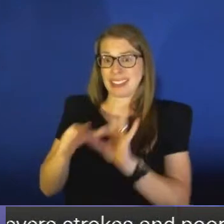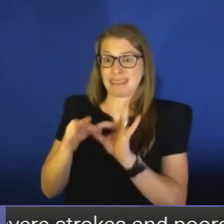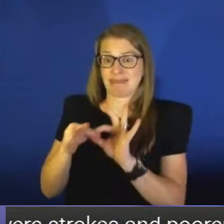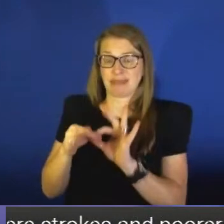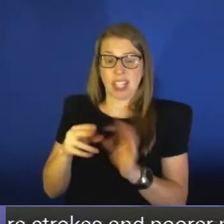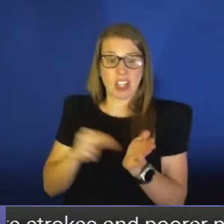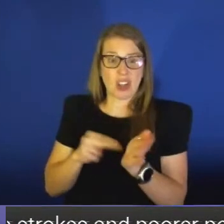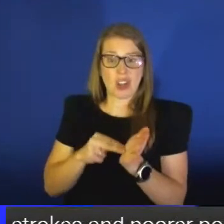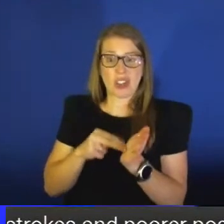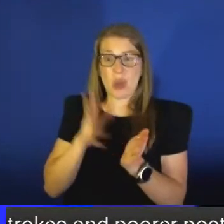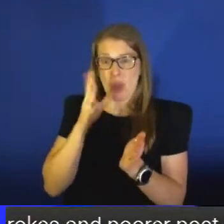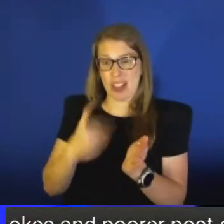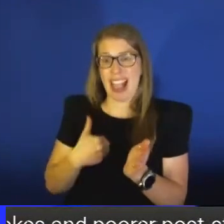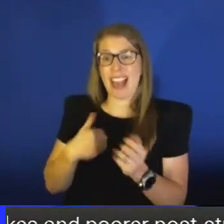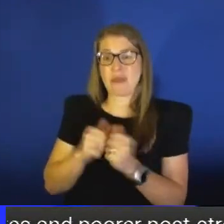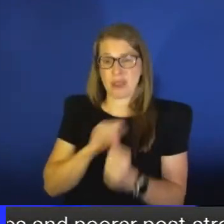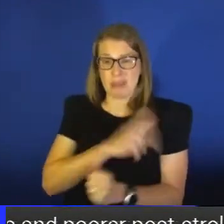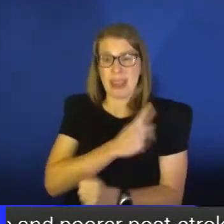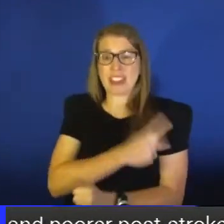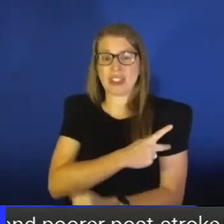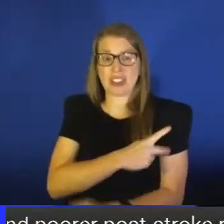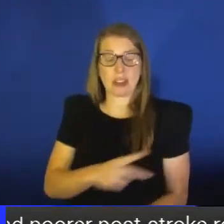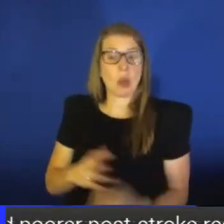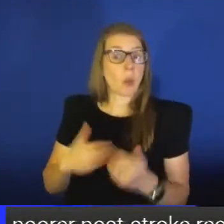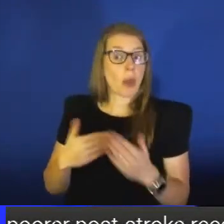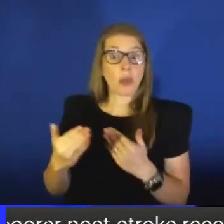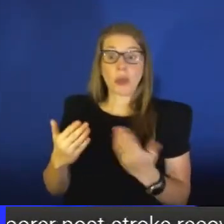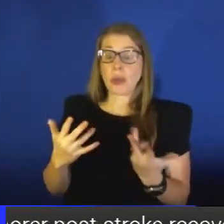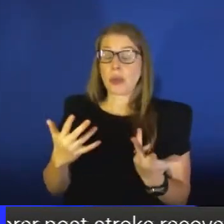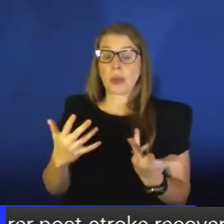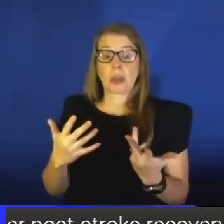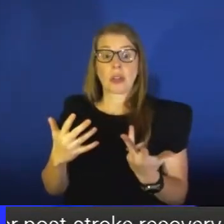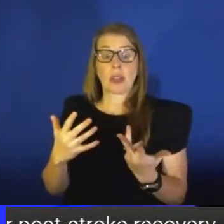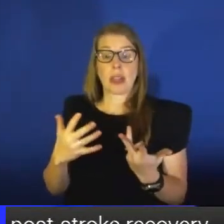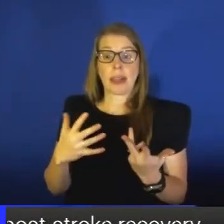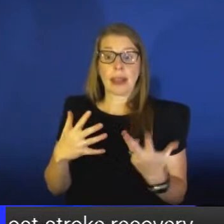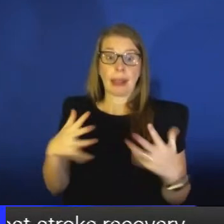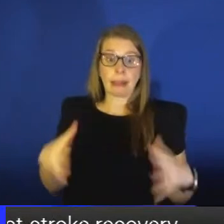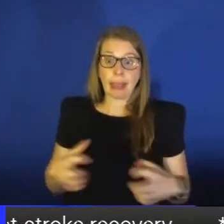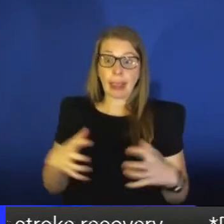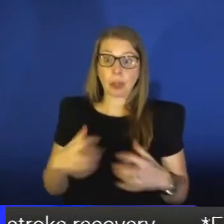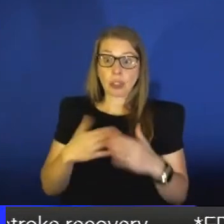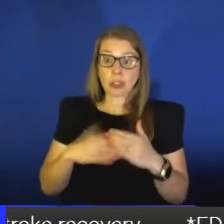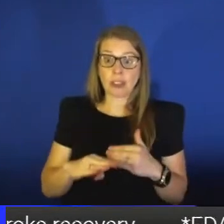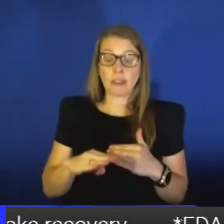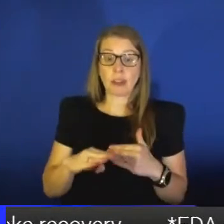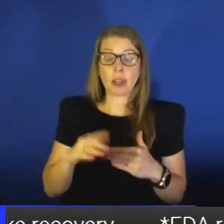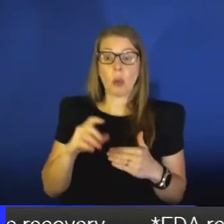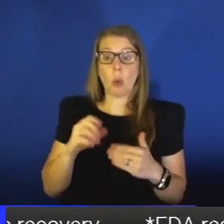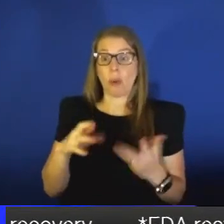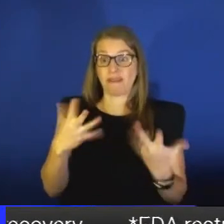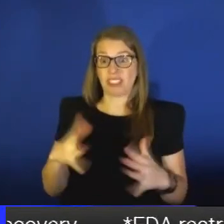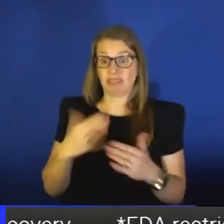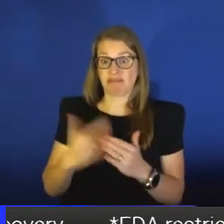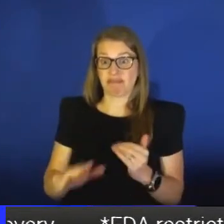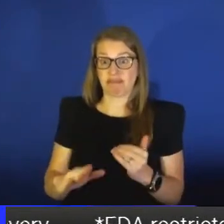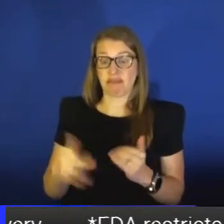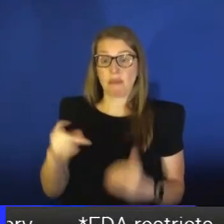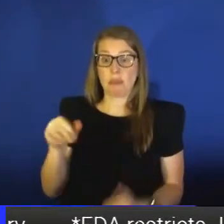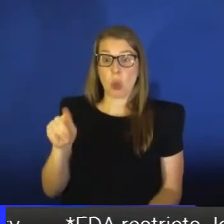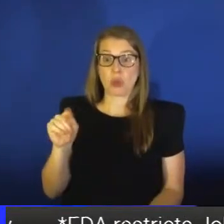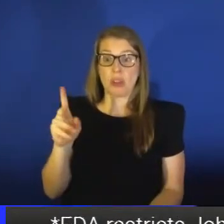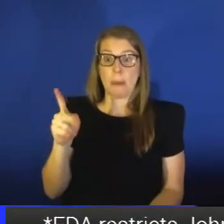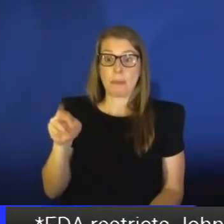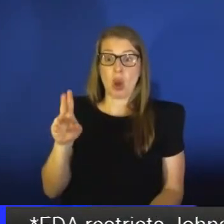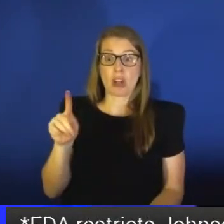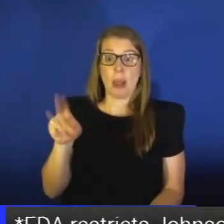nurse will have with a patient. And whether it's going through labor and delivery and postpartum and all of those aspects, or it's going